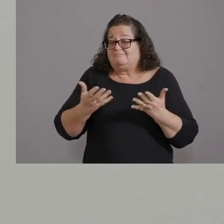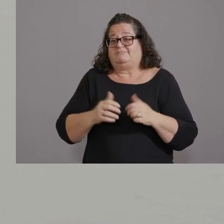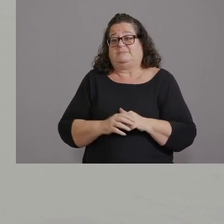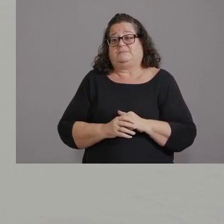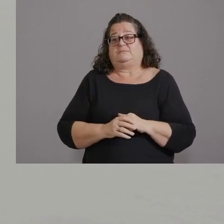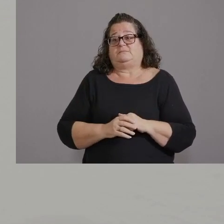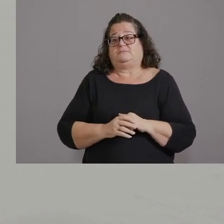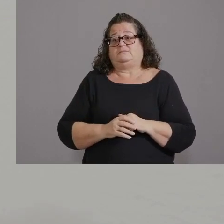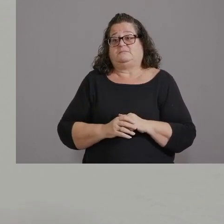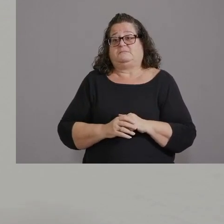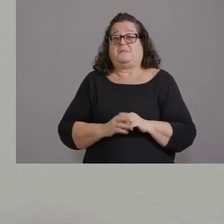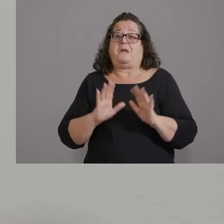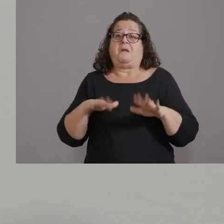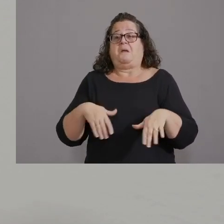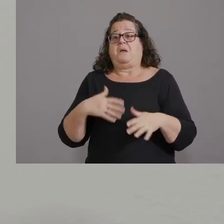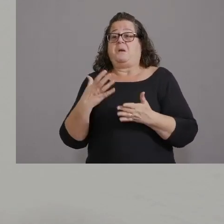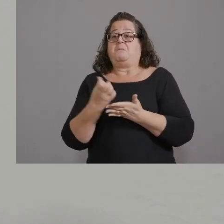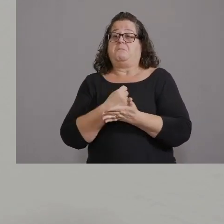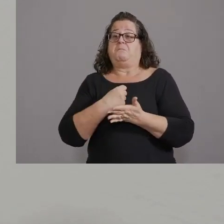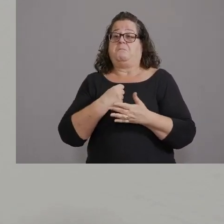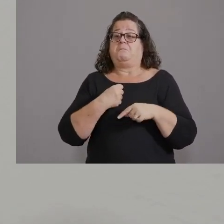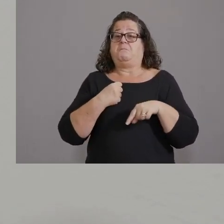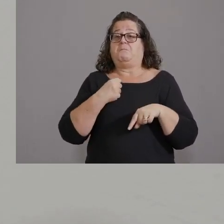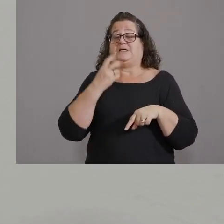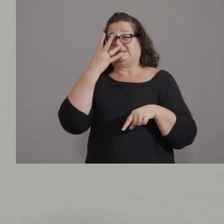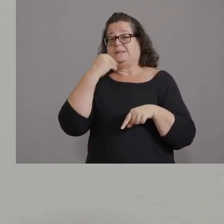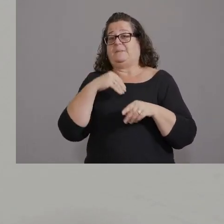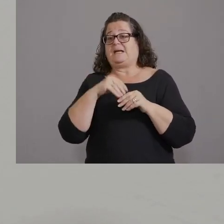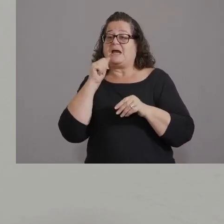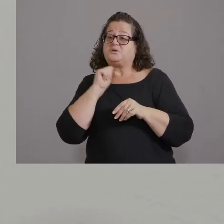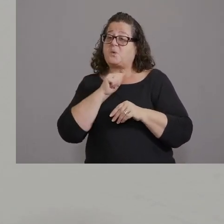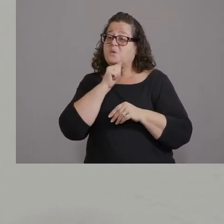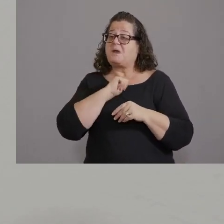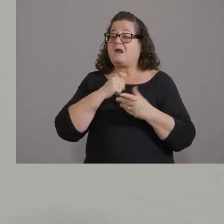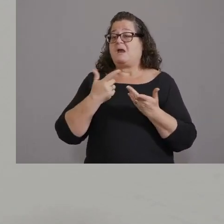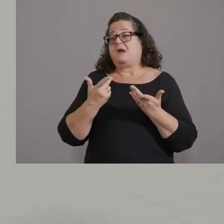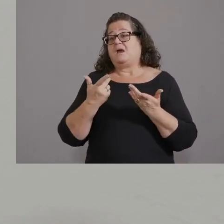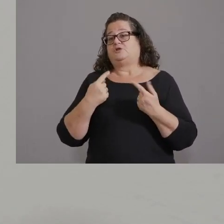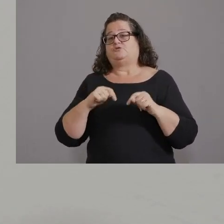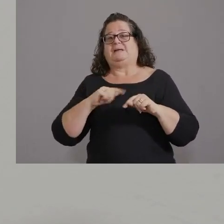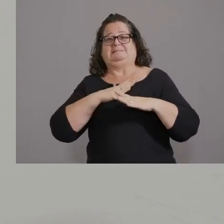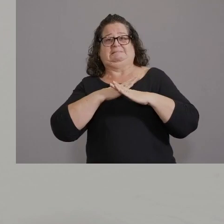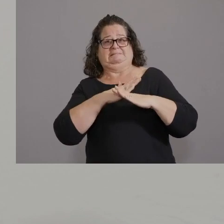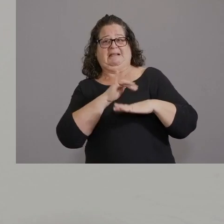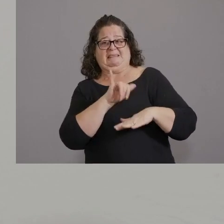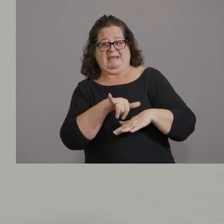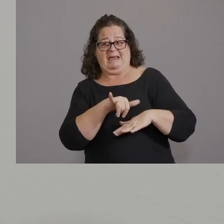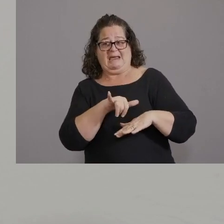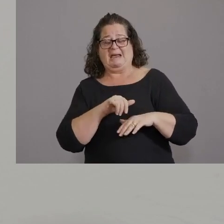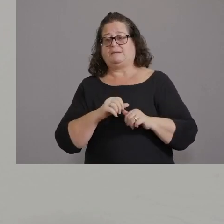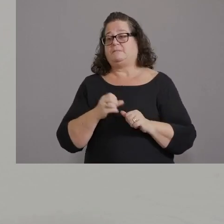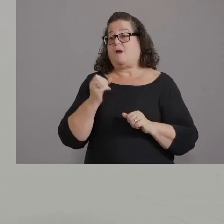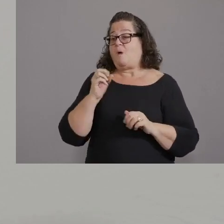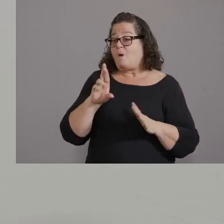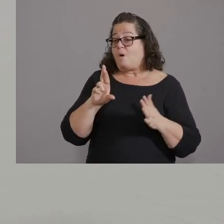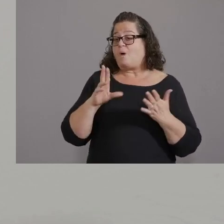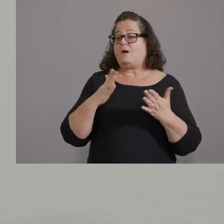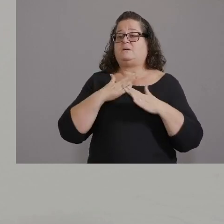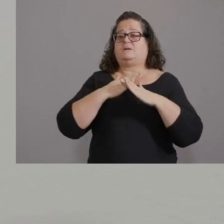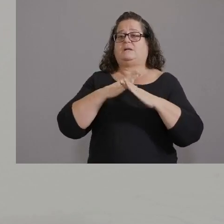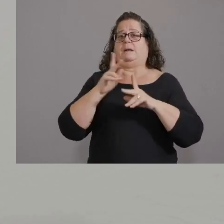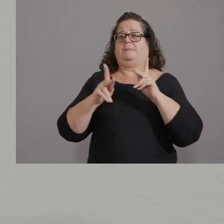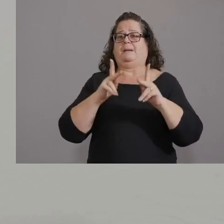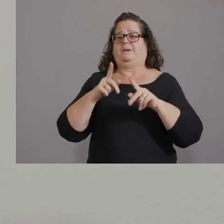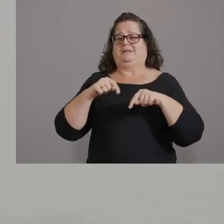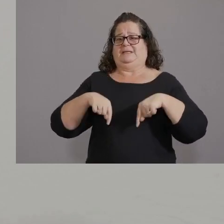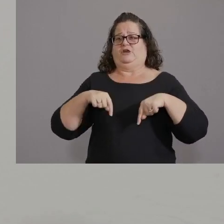So that's what we're trying to prevent and trying to make sure is that no one in Arizona gets COVID-19. We would like to see